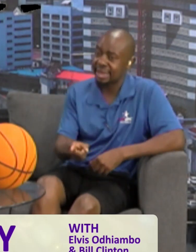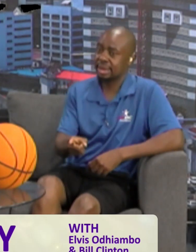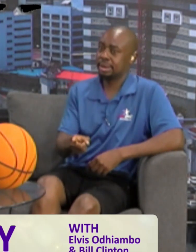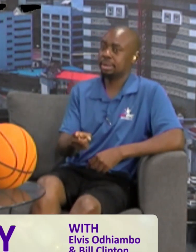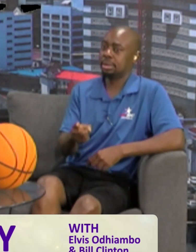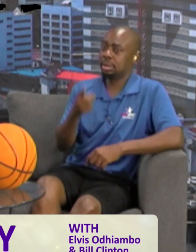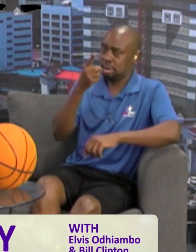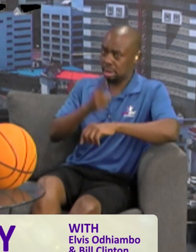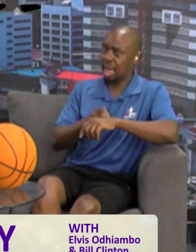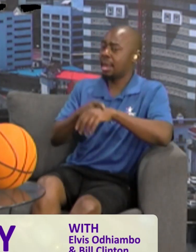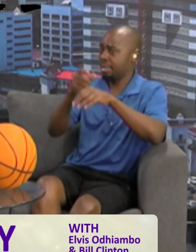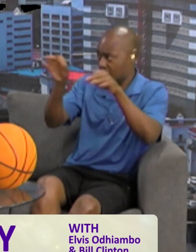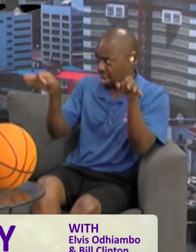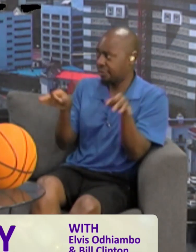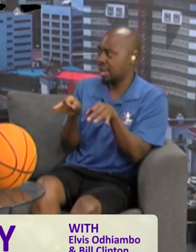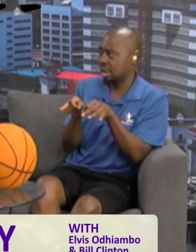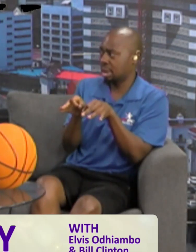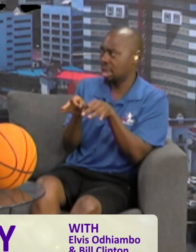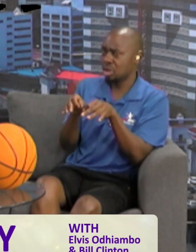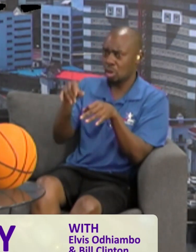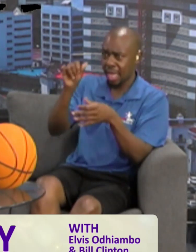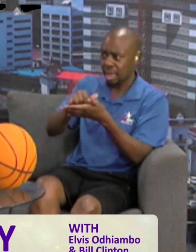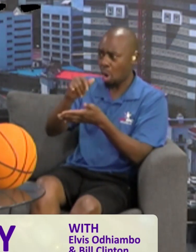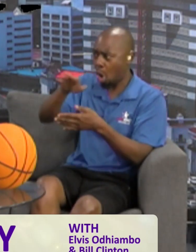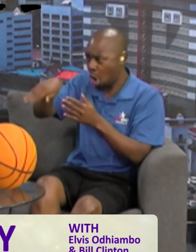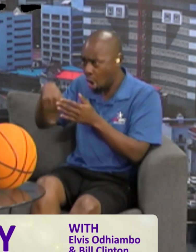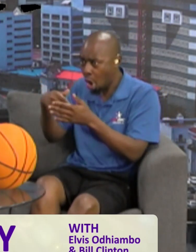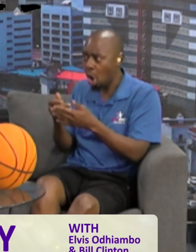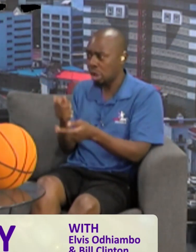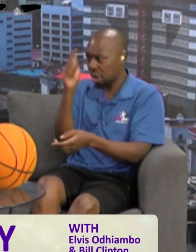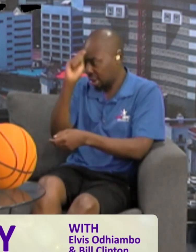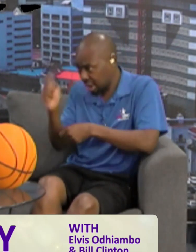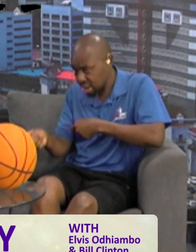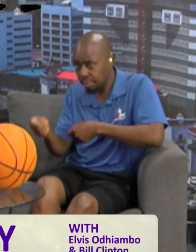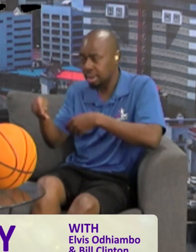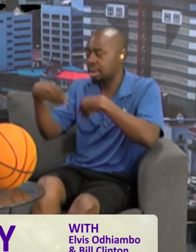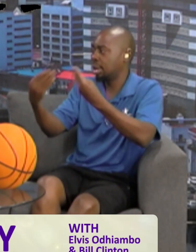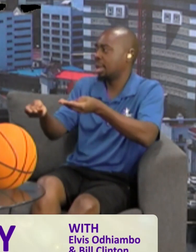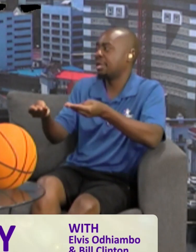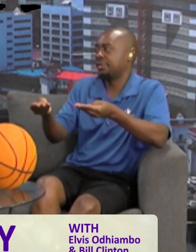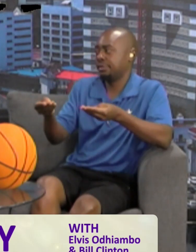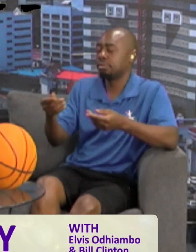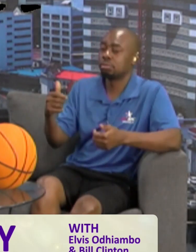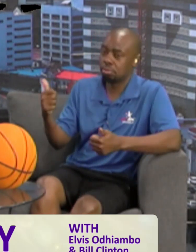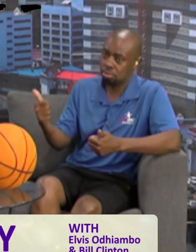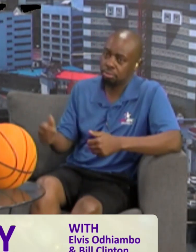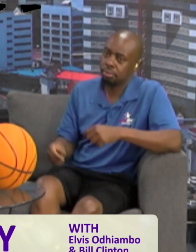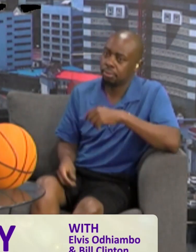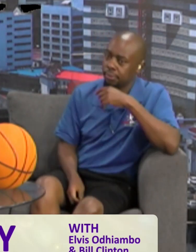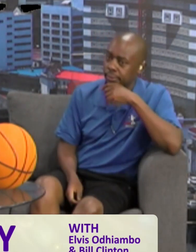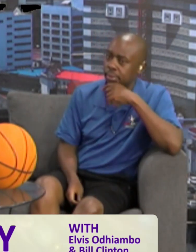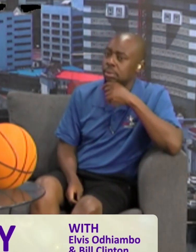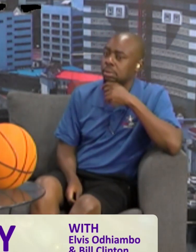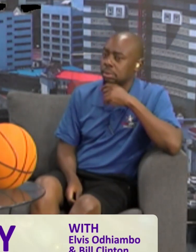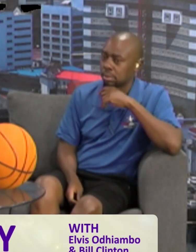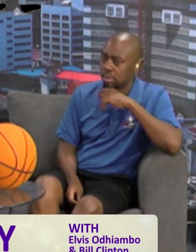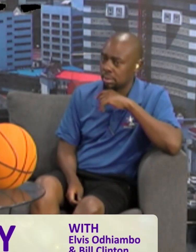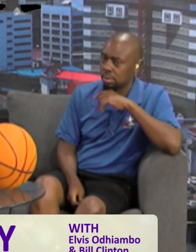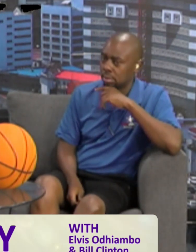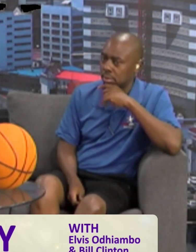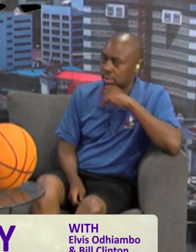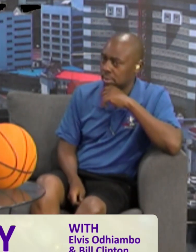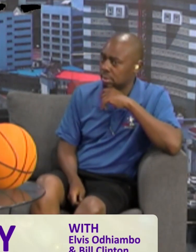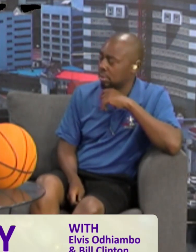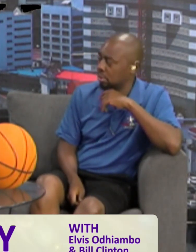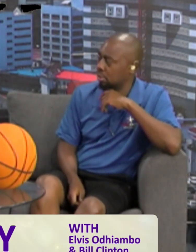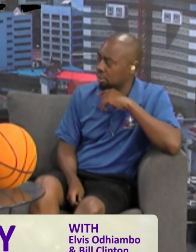believe it is the captain's responsibility to have a command in the field so that all can